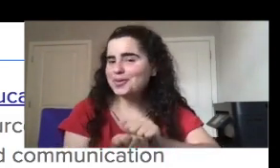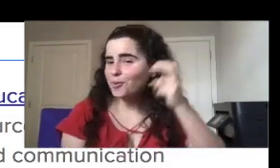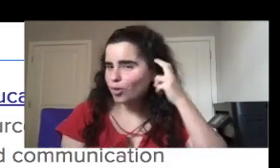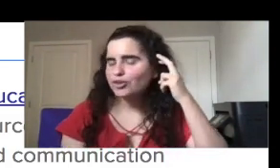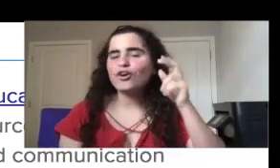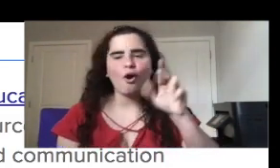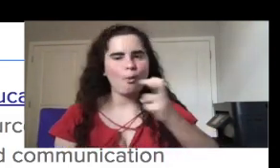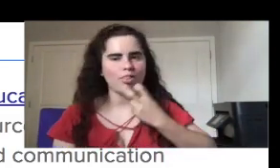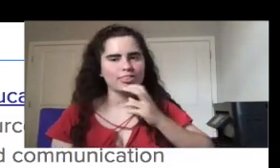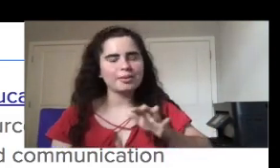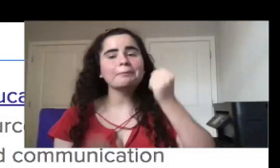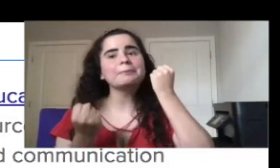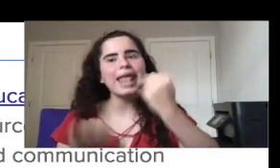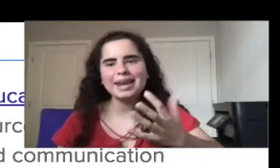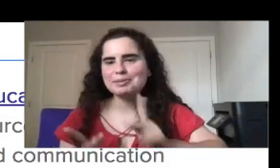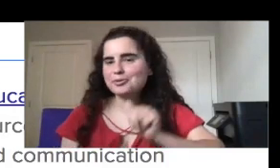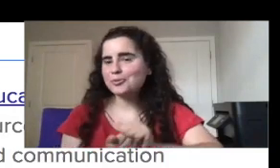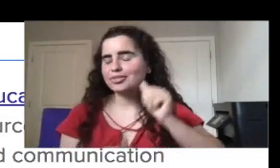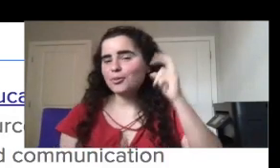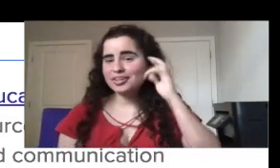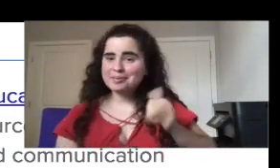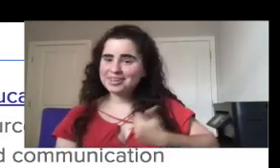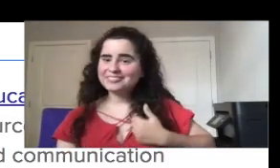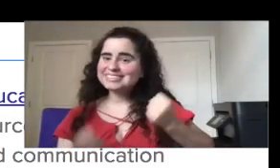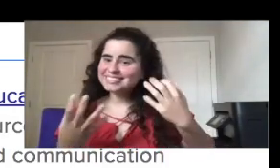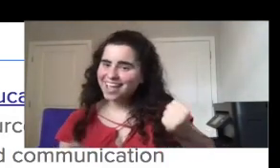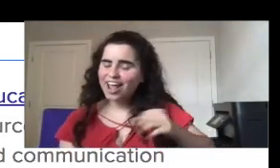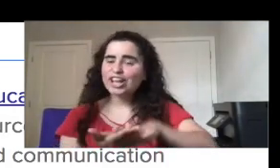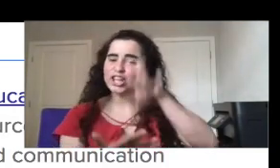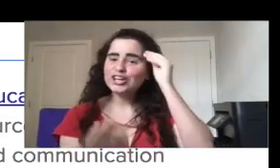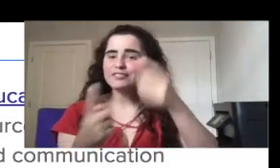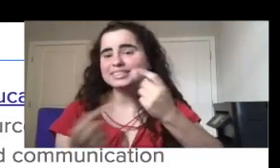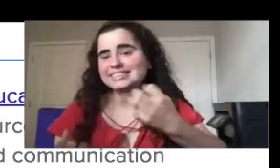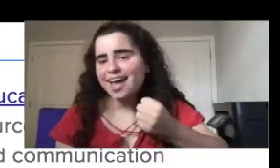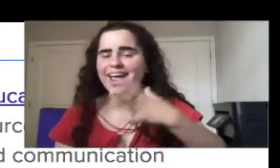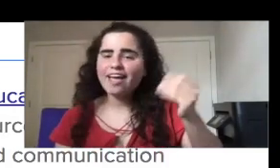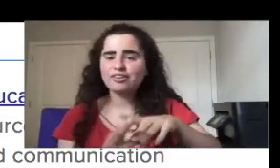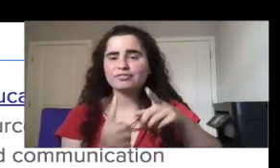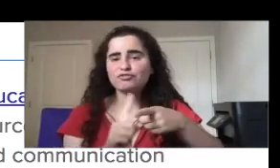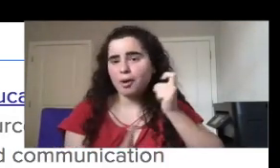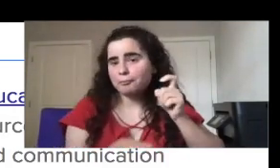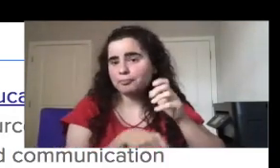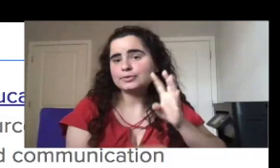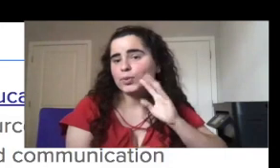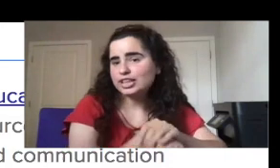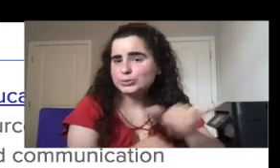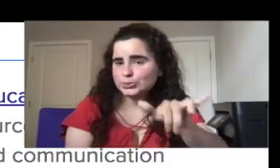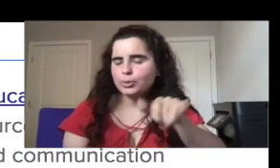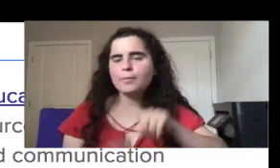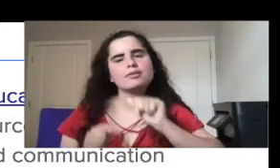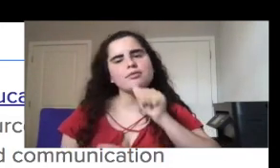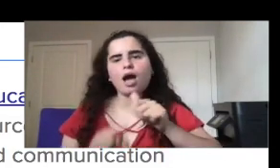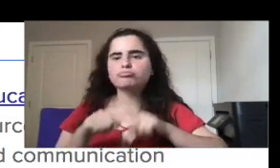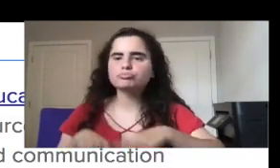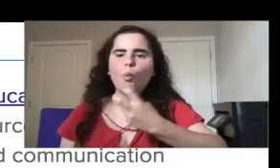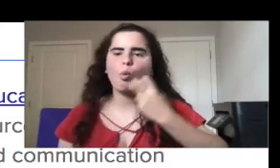supports, because not all deaf students with hearing aids or cochlear implants are created equal. Many, like myself, have learned sign